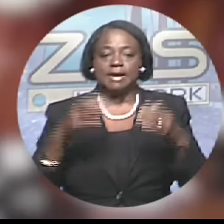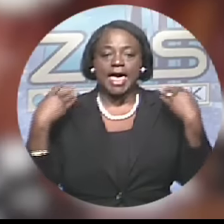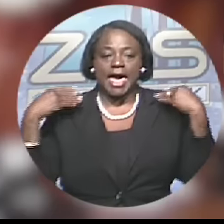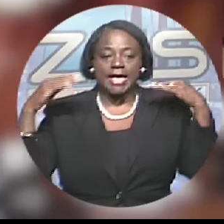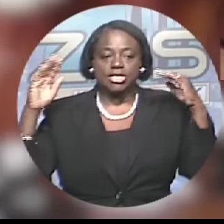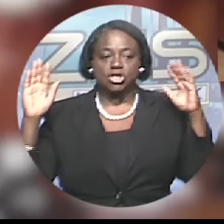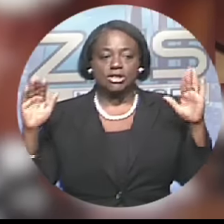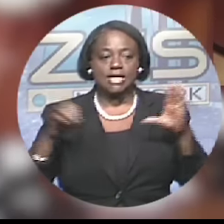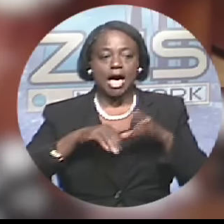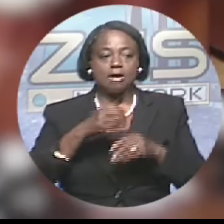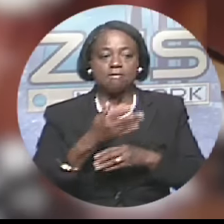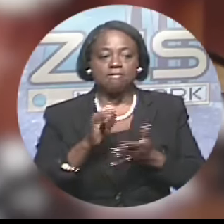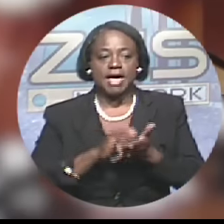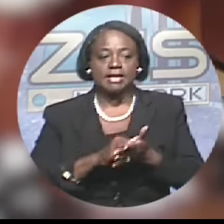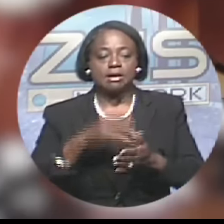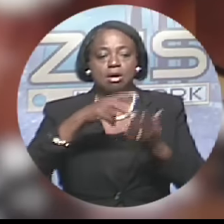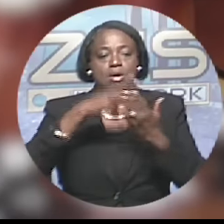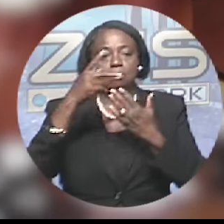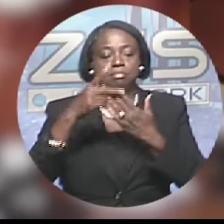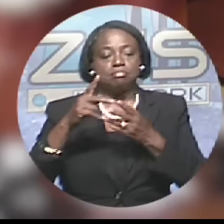And out of that program,